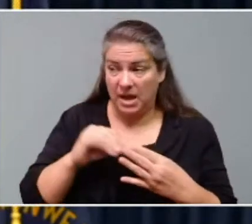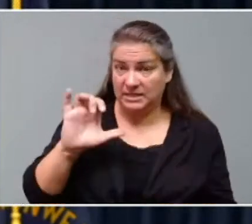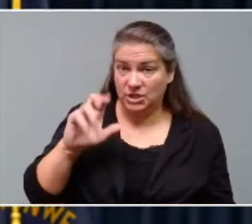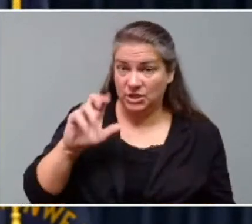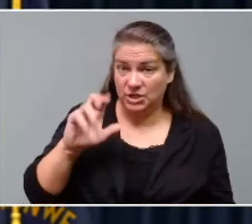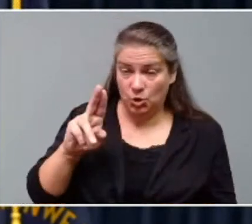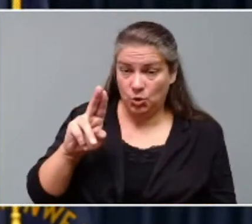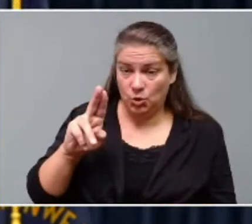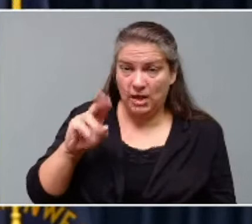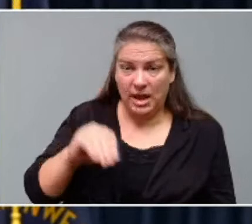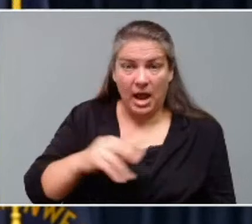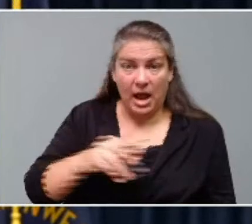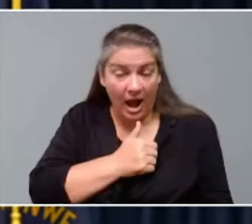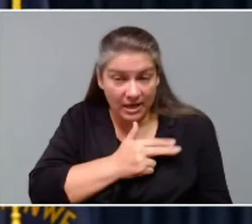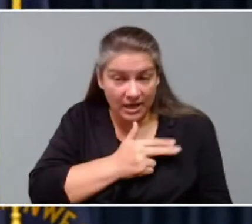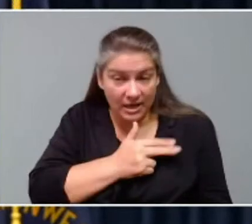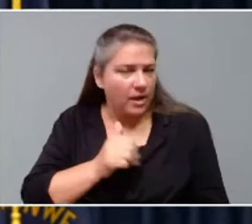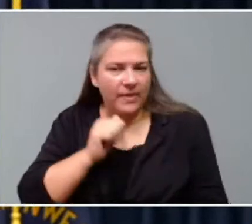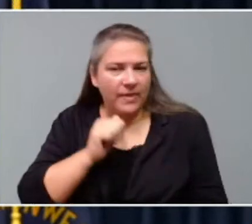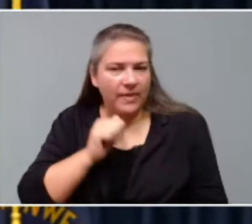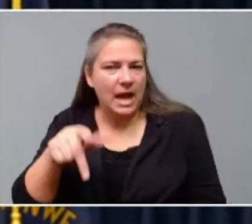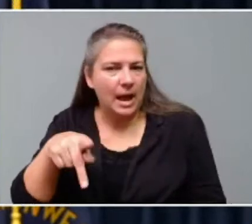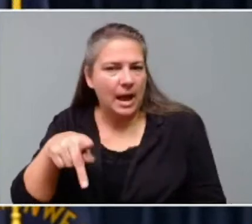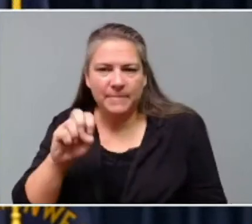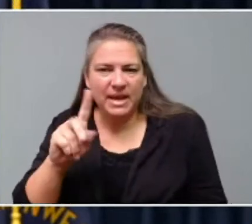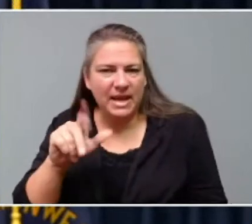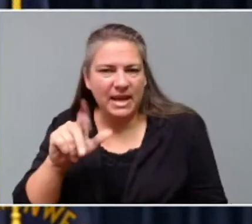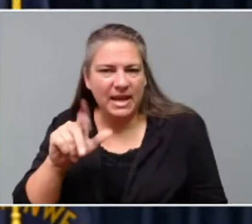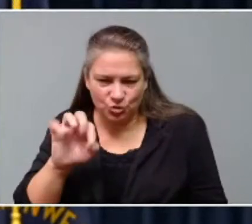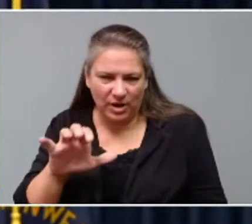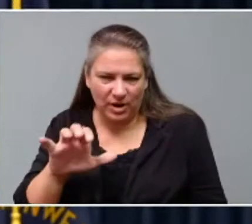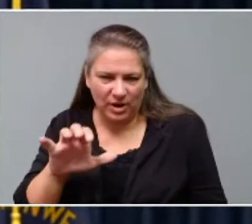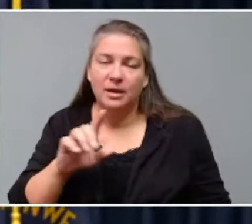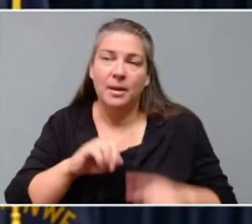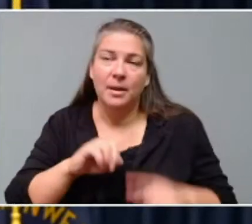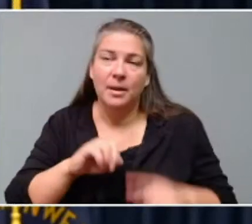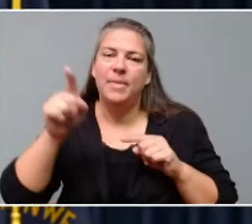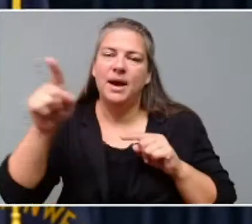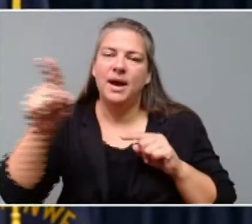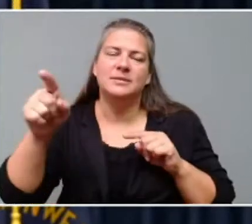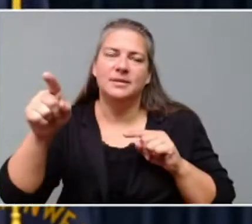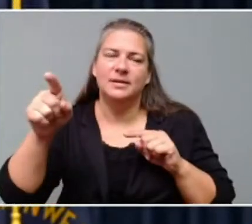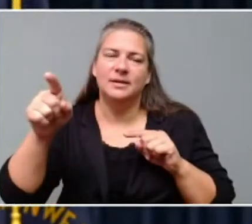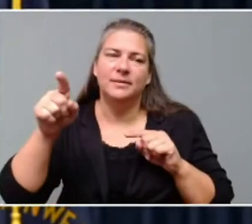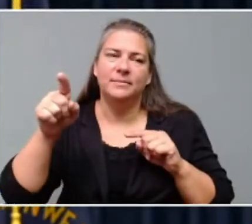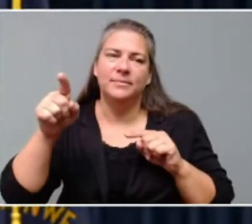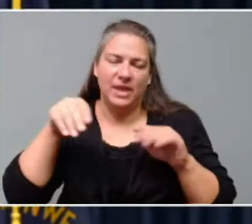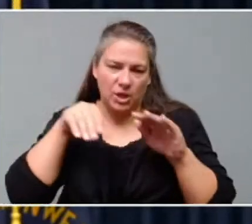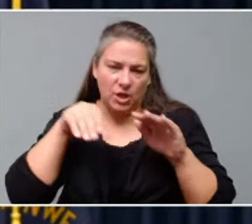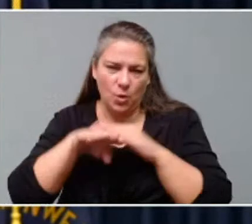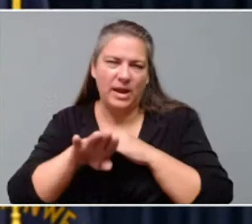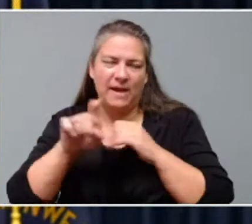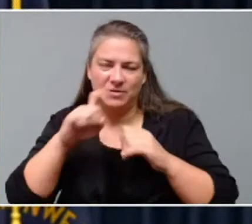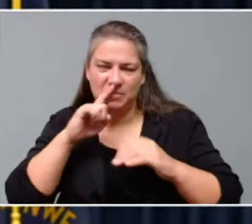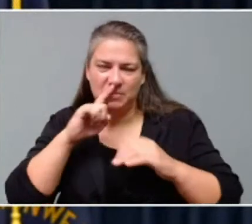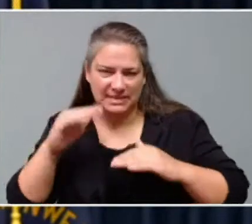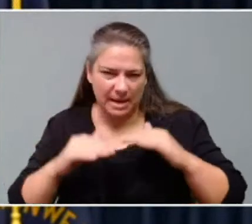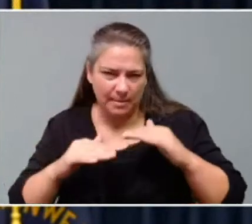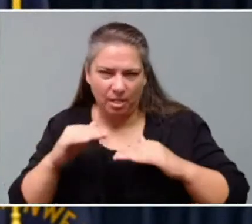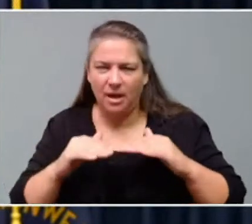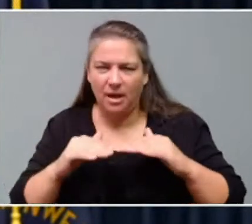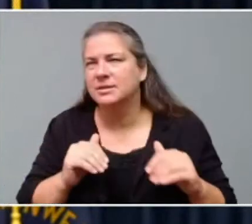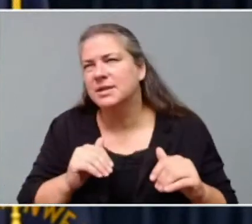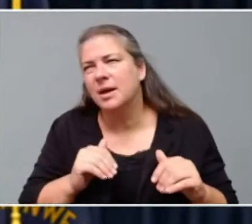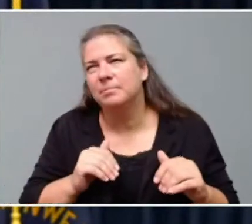but when they go in, needs to be stabilized by it. So I believe we have